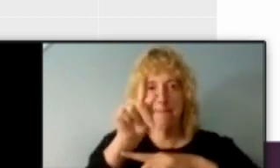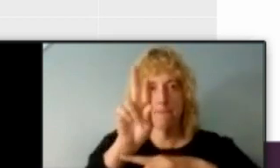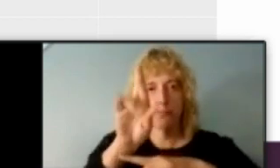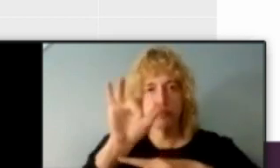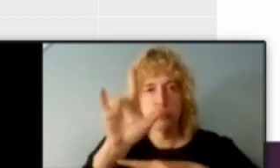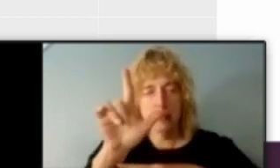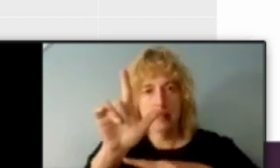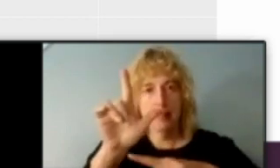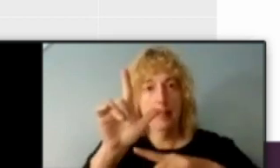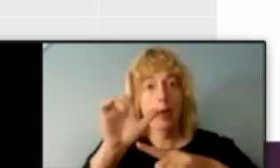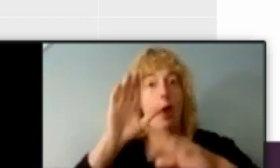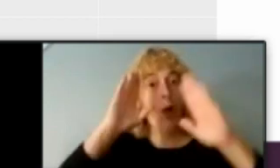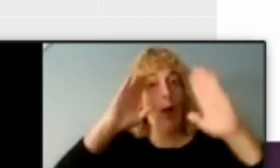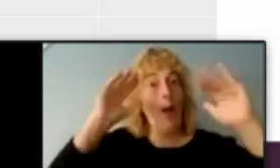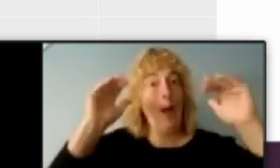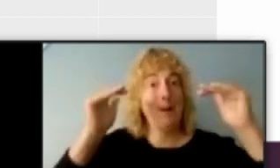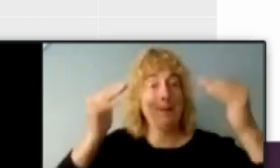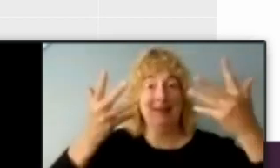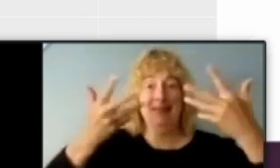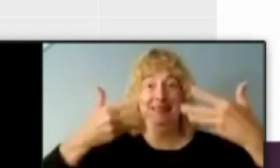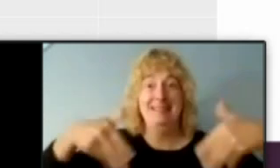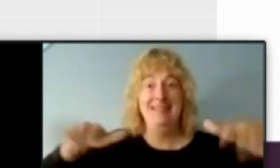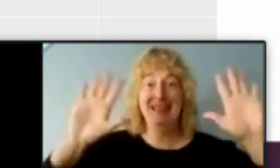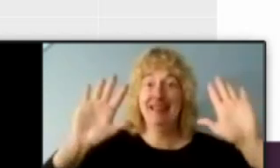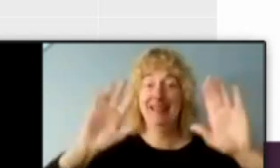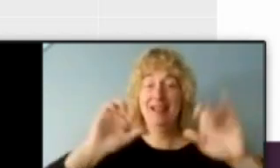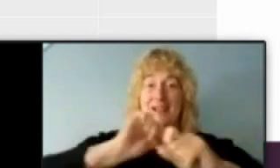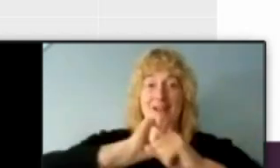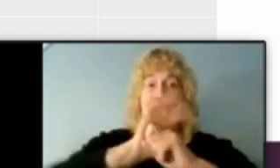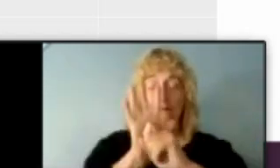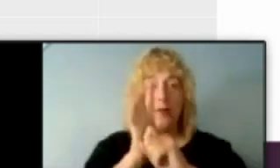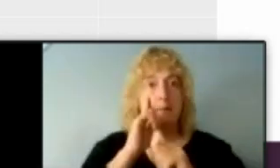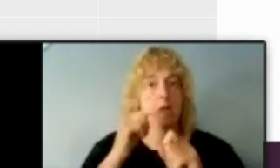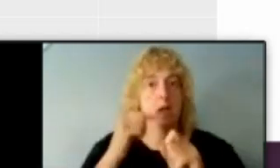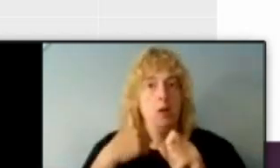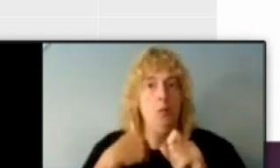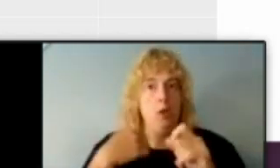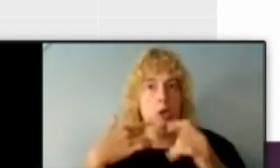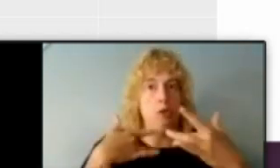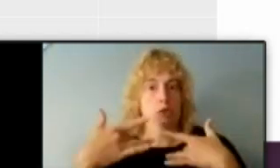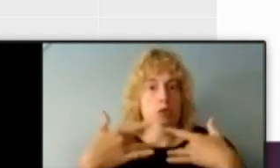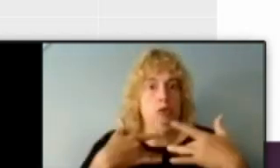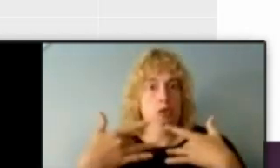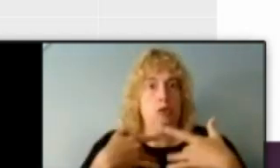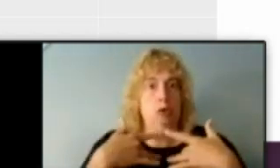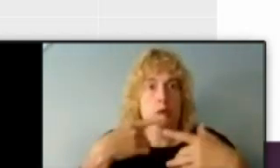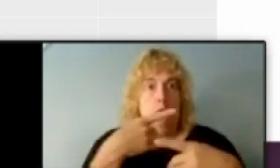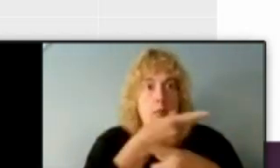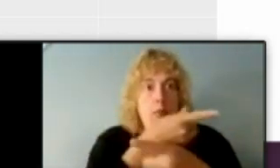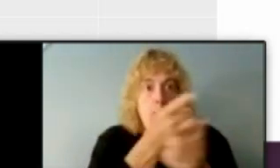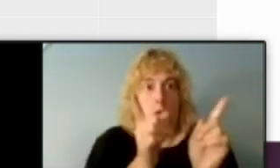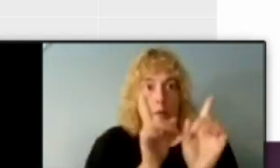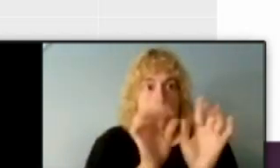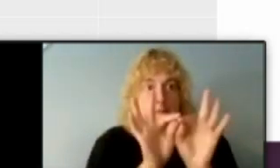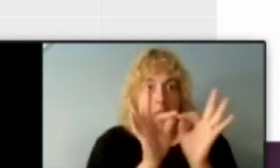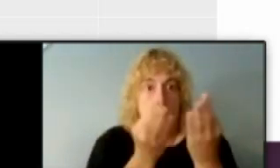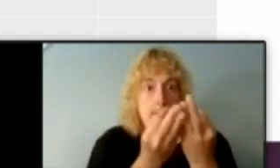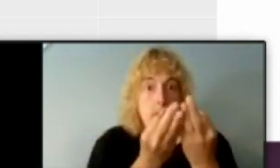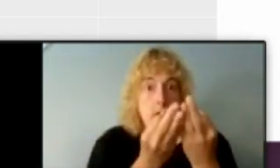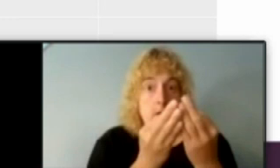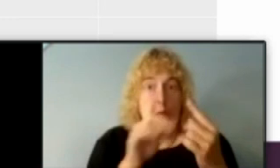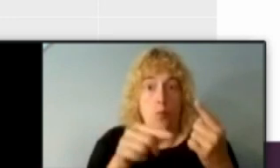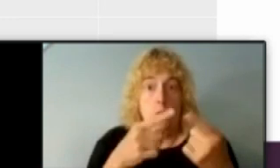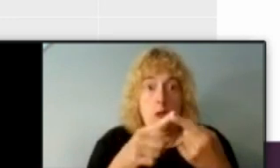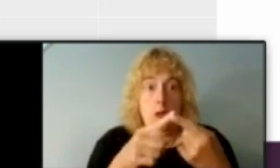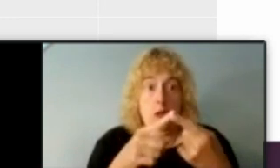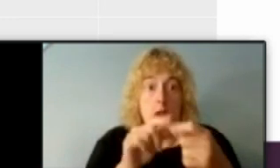be post-COVID, because one of the things we're really concerned about with these families is that once the COVID crisis